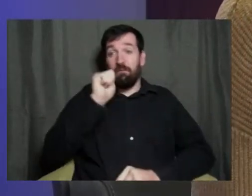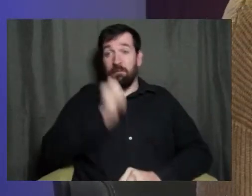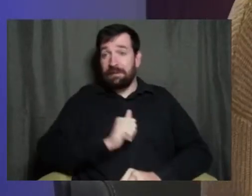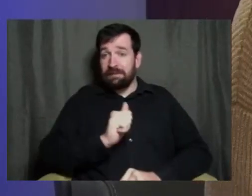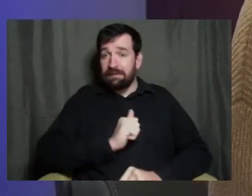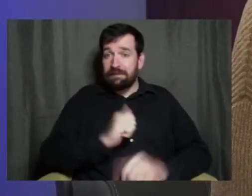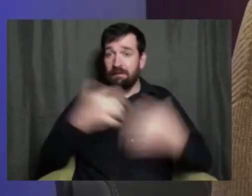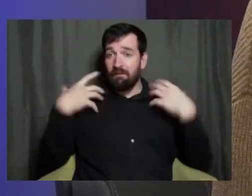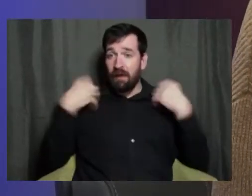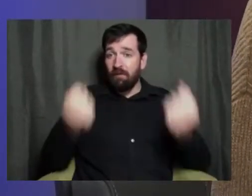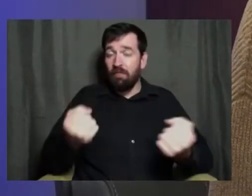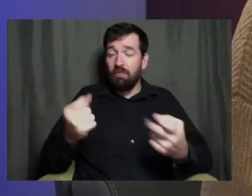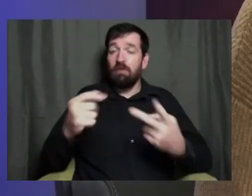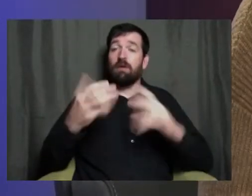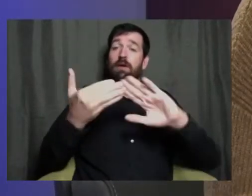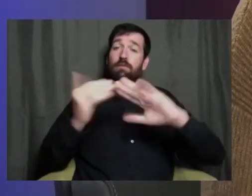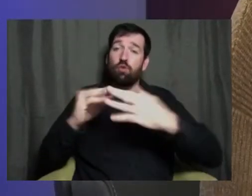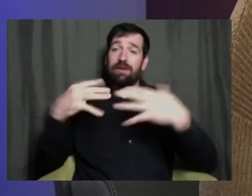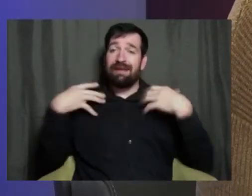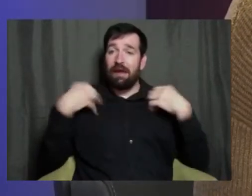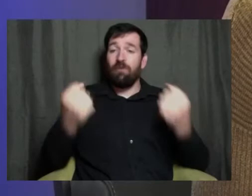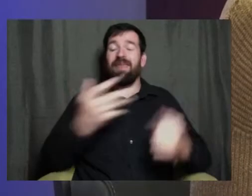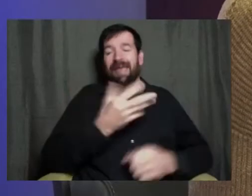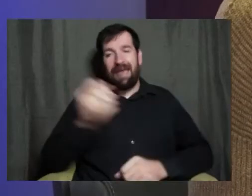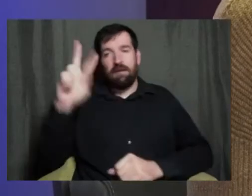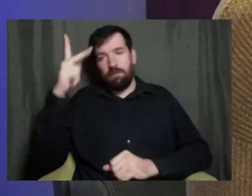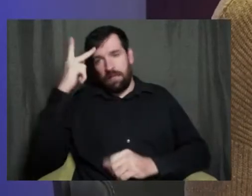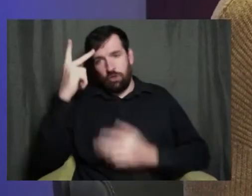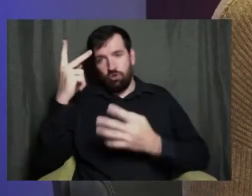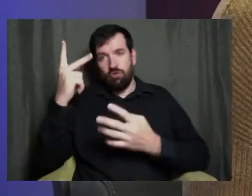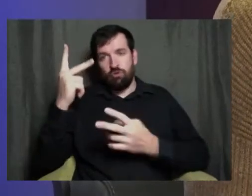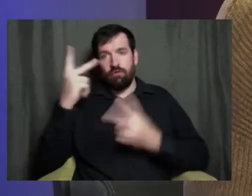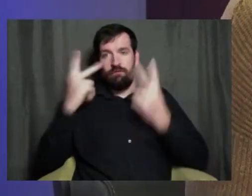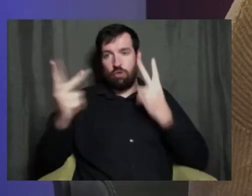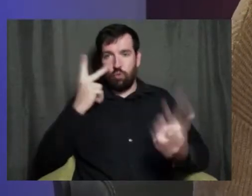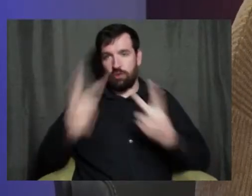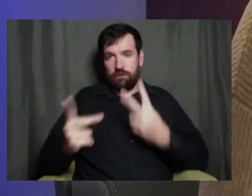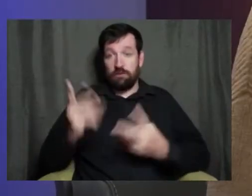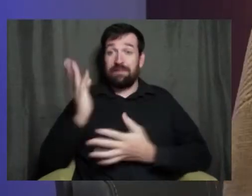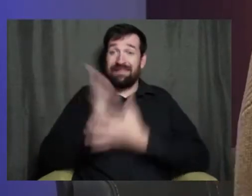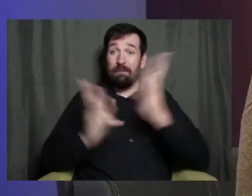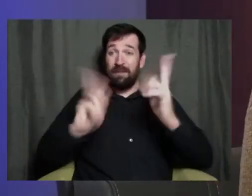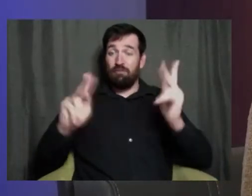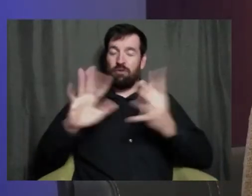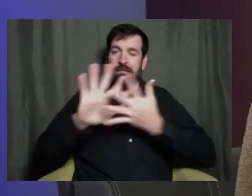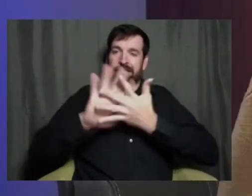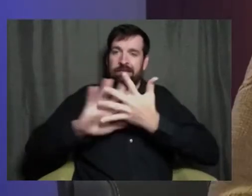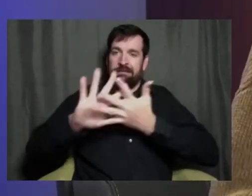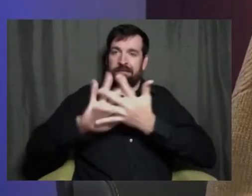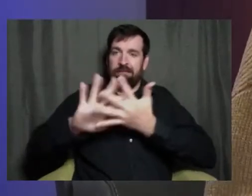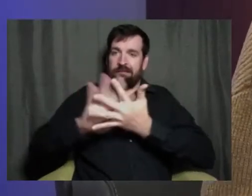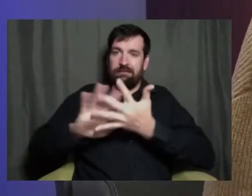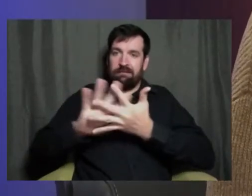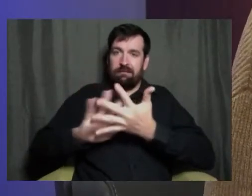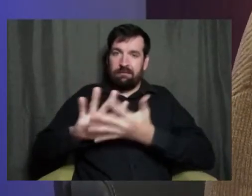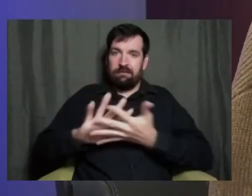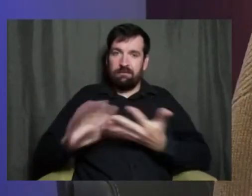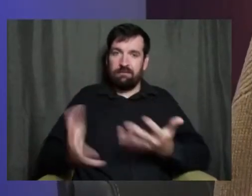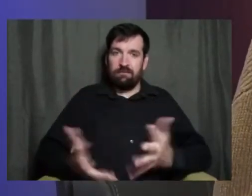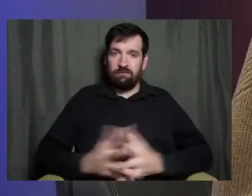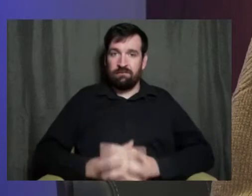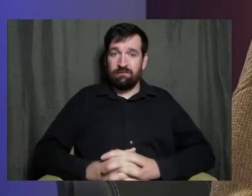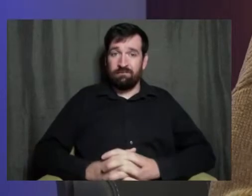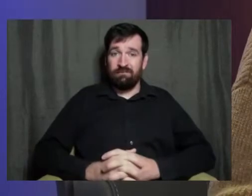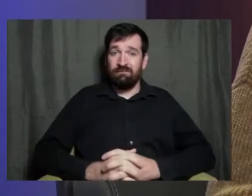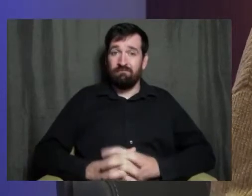health and my political views. And those things have gotten so muddy for some people that it's very difficult to make a decision. And if we could break those two